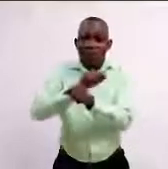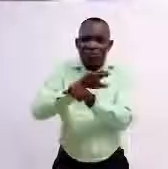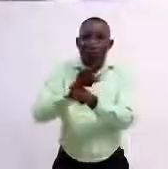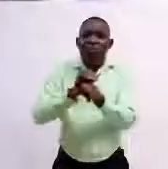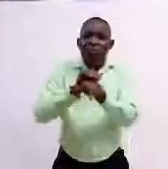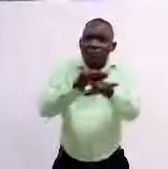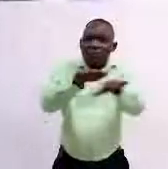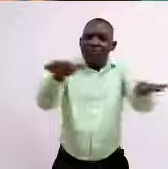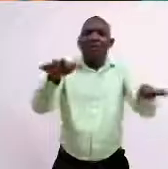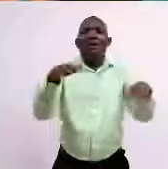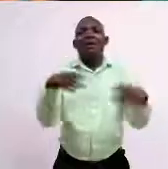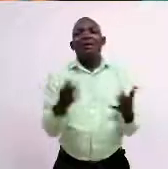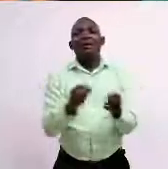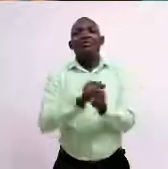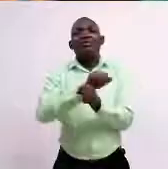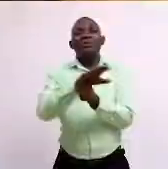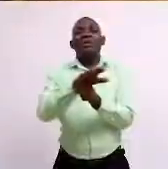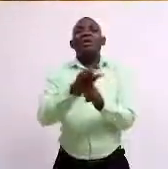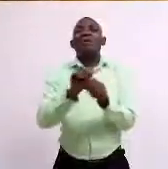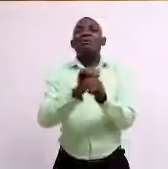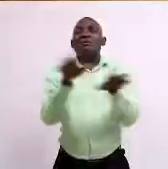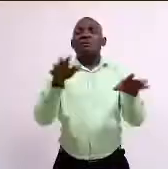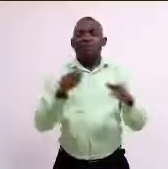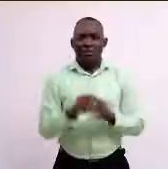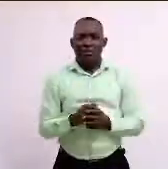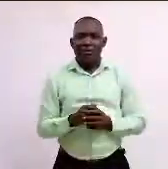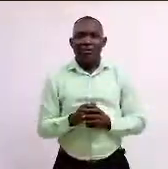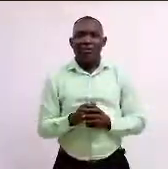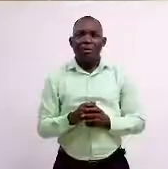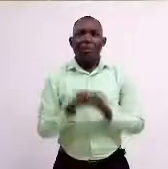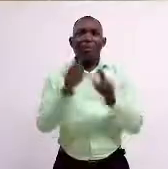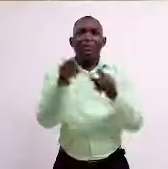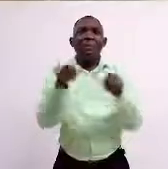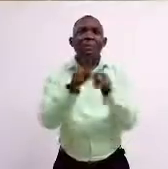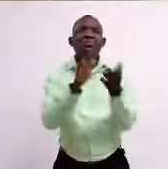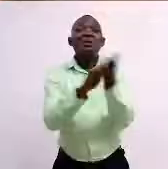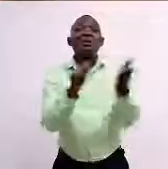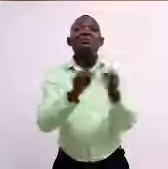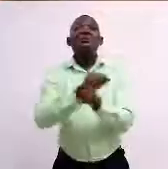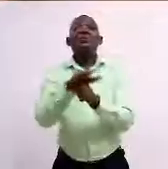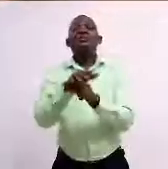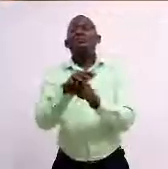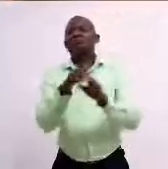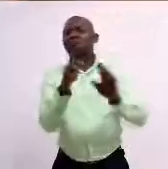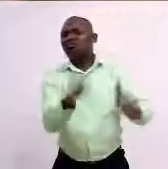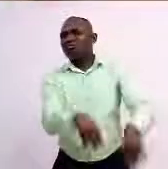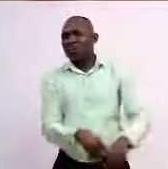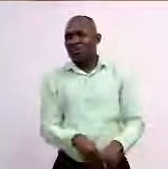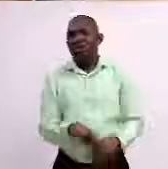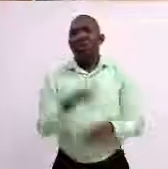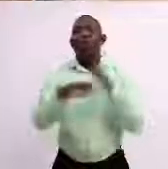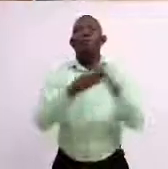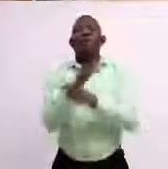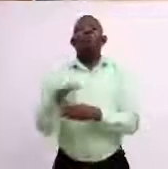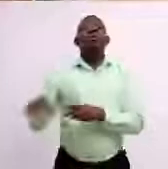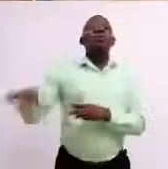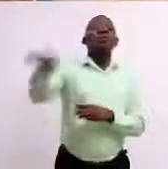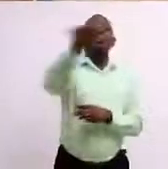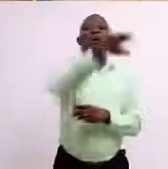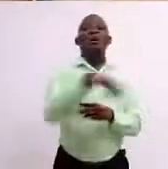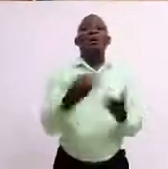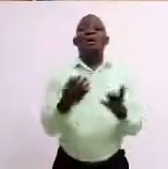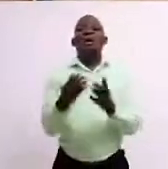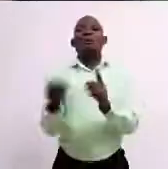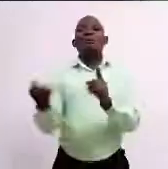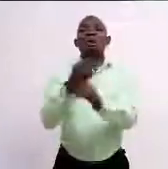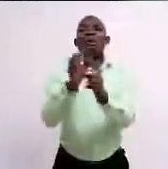to the ongoing coronavirus, that is COVID-19 outbreak. Don't tell me you people also believe this corona nonsense. The whole world,